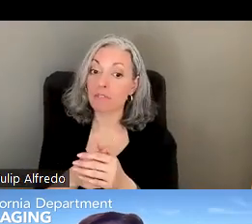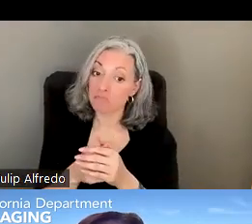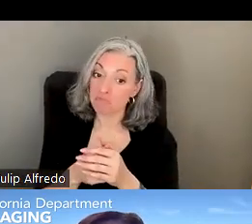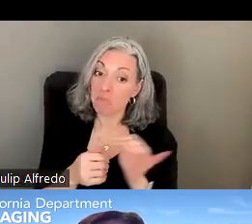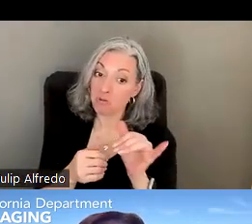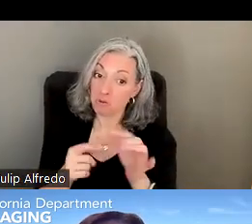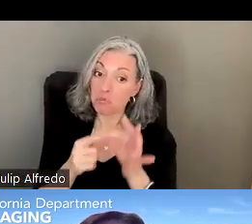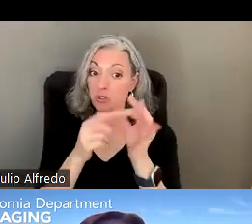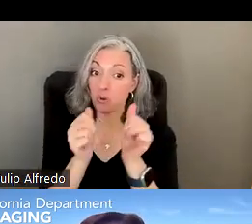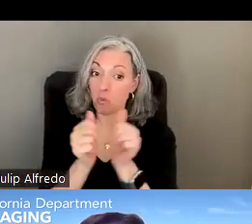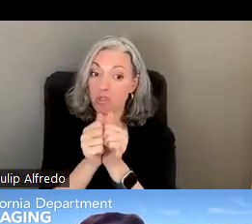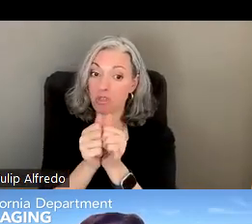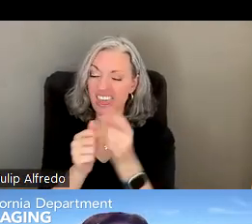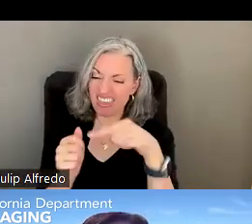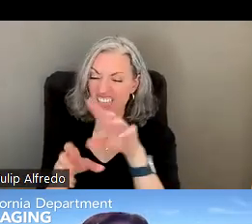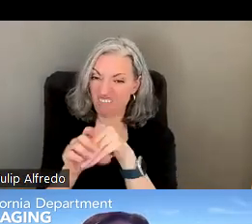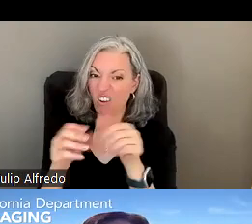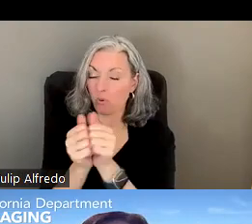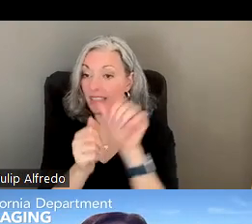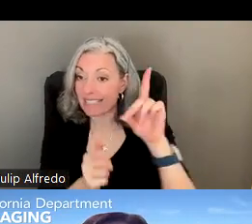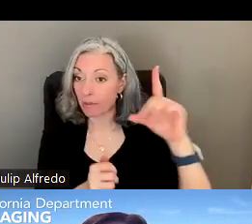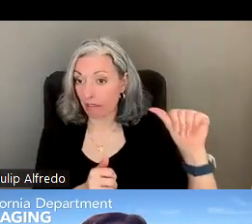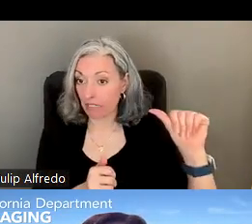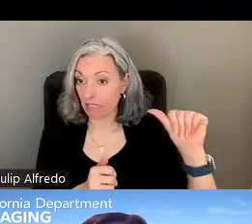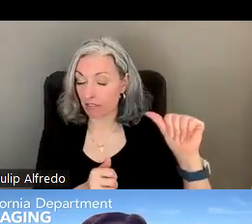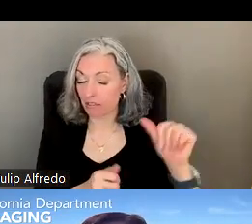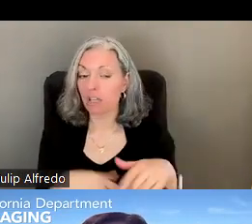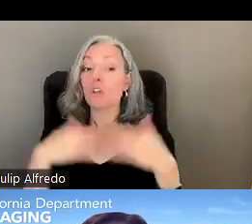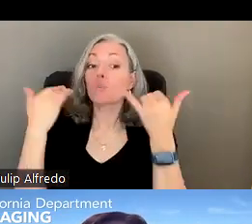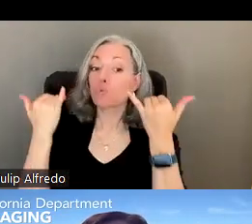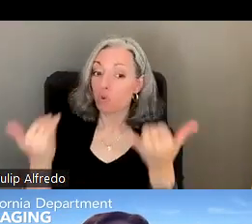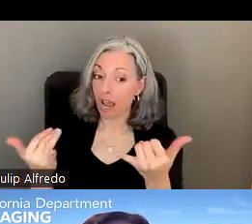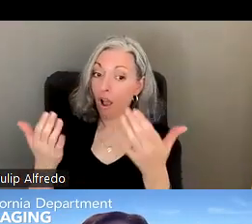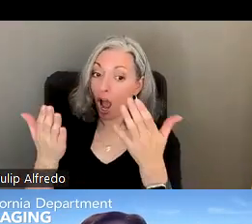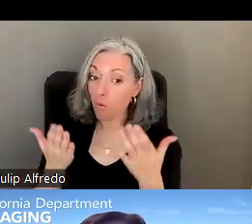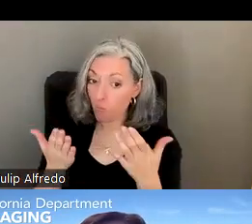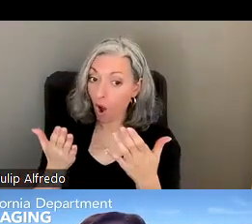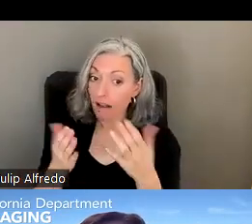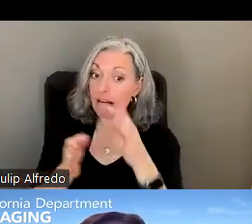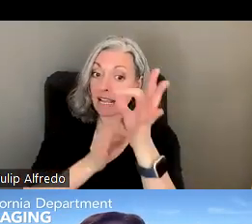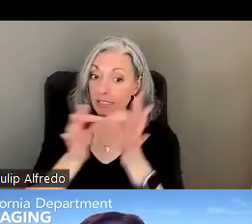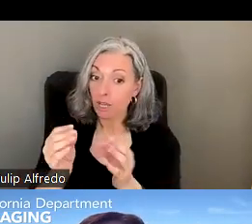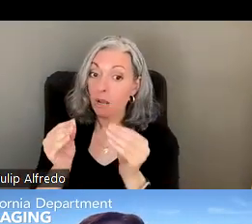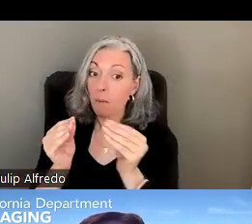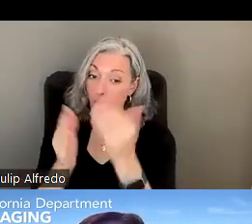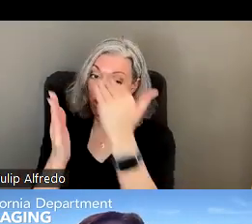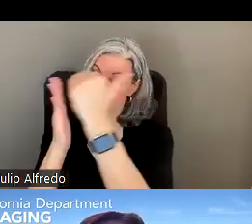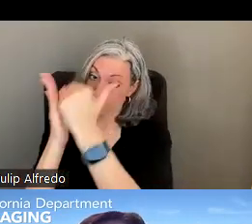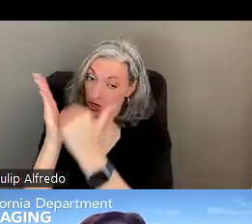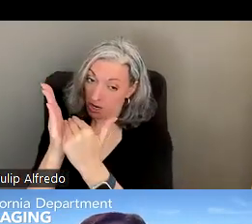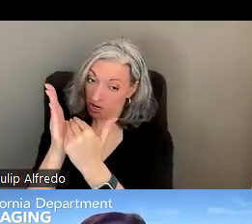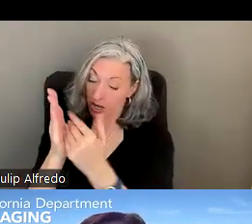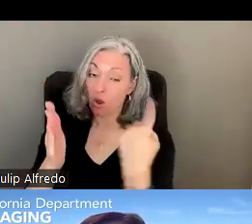the disability field. And so with that, I want to just walk through our agenda. We have a lot of